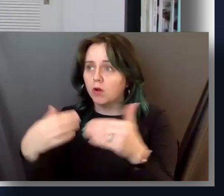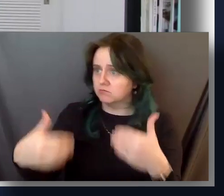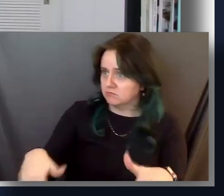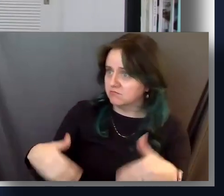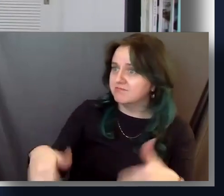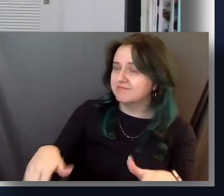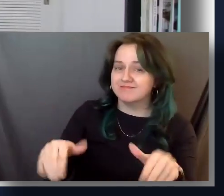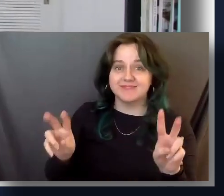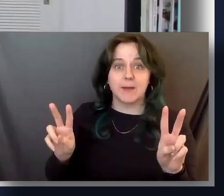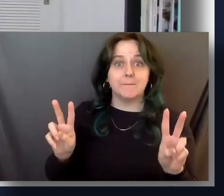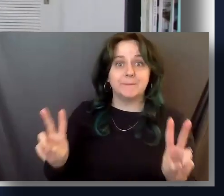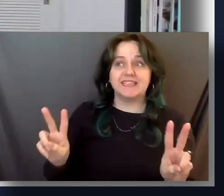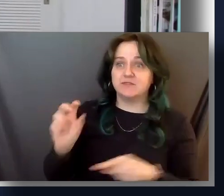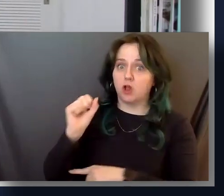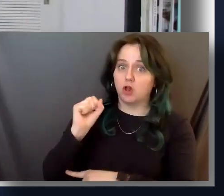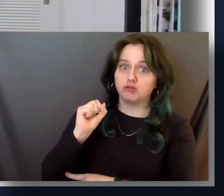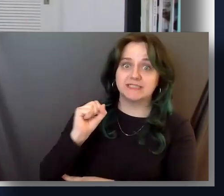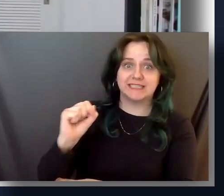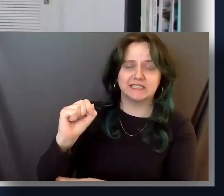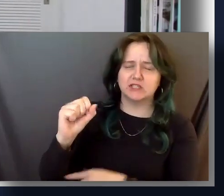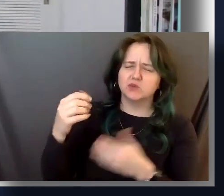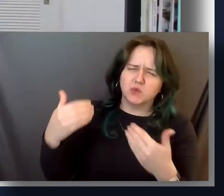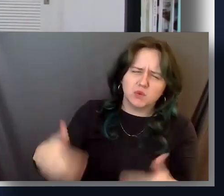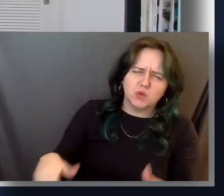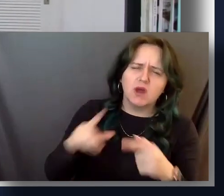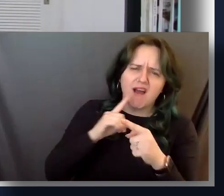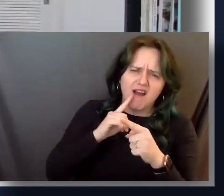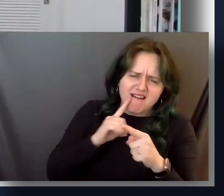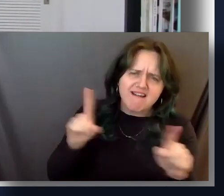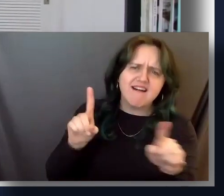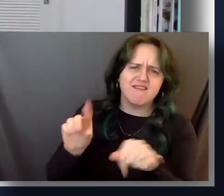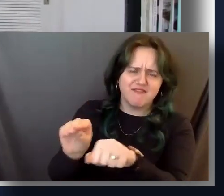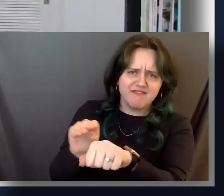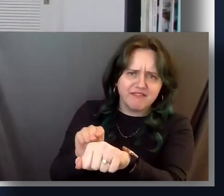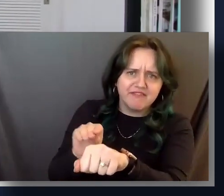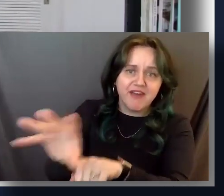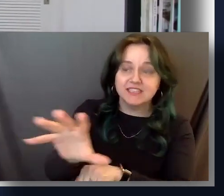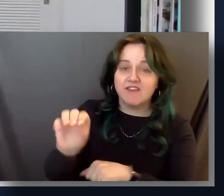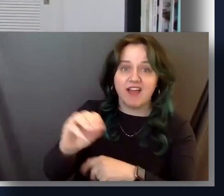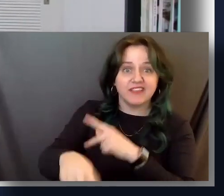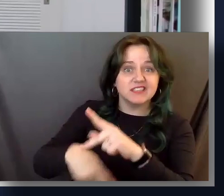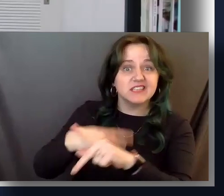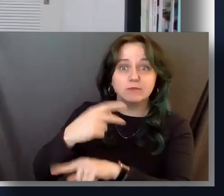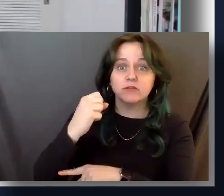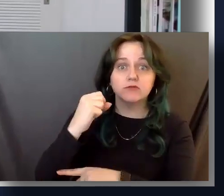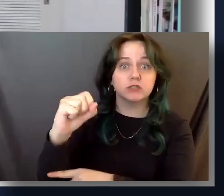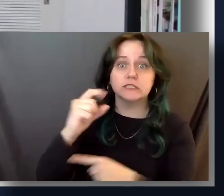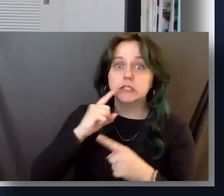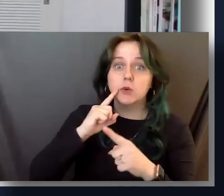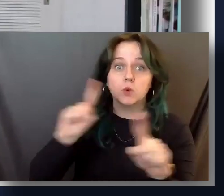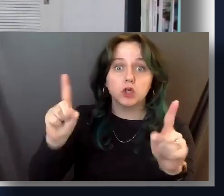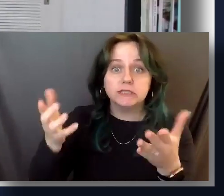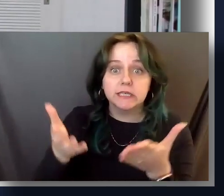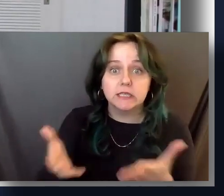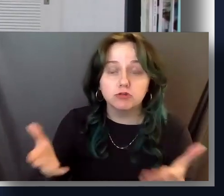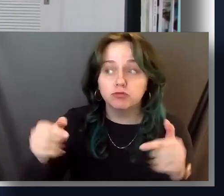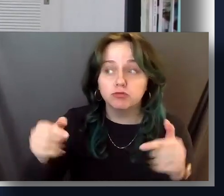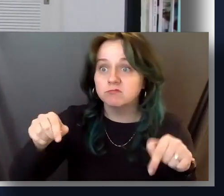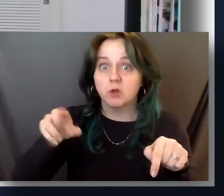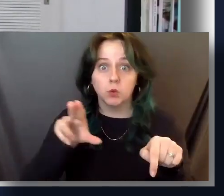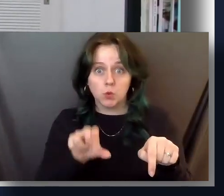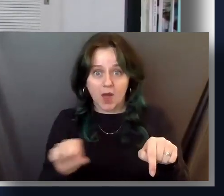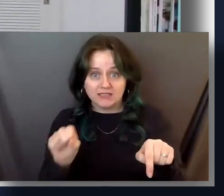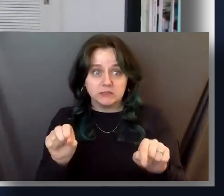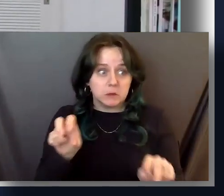the effectiveness of peaceful resistance and the type of resistance that works. Here in the United States, that's going